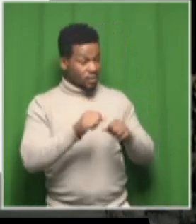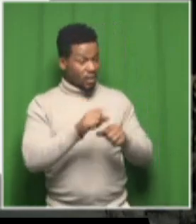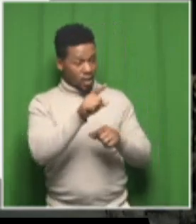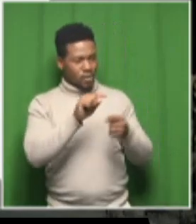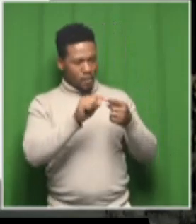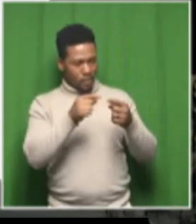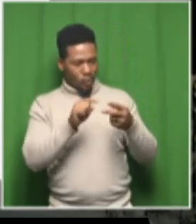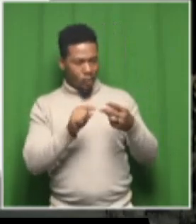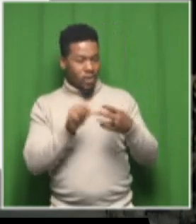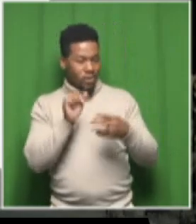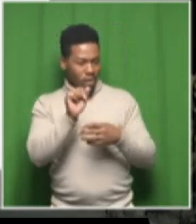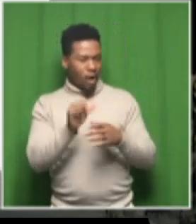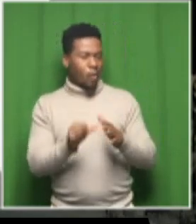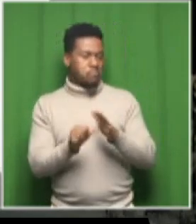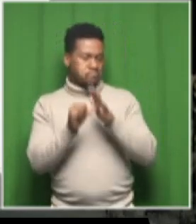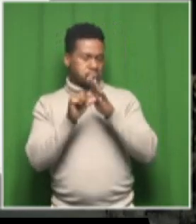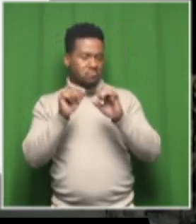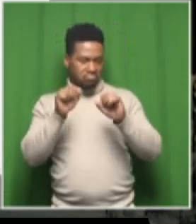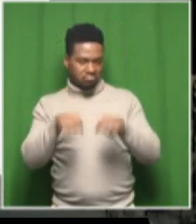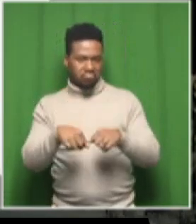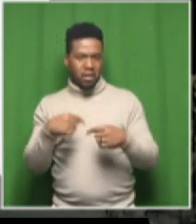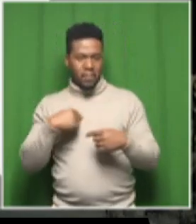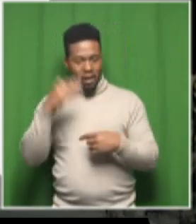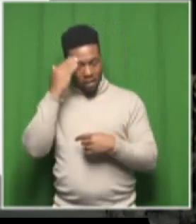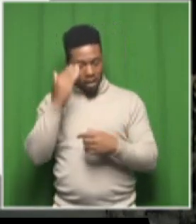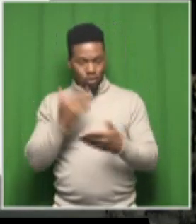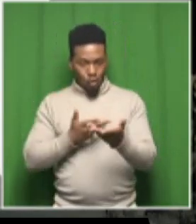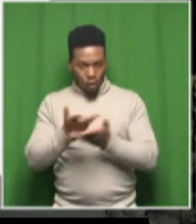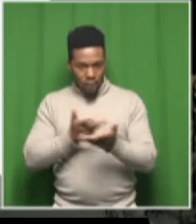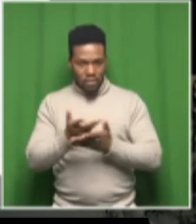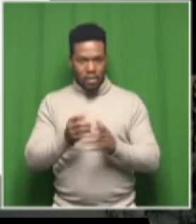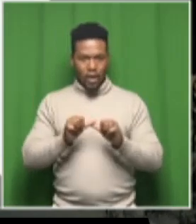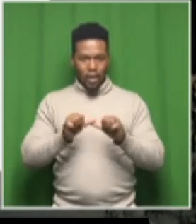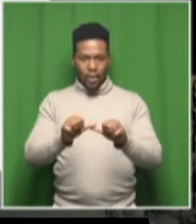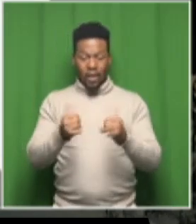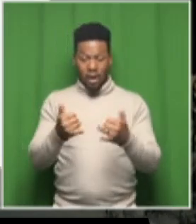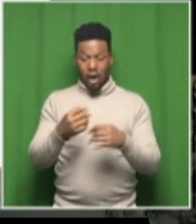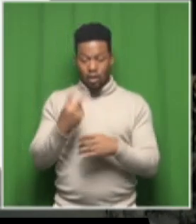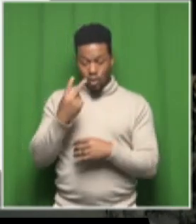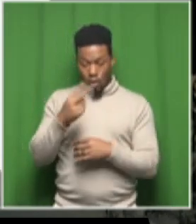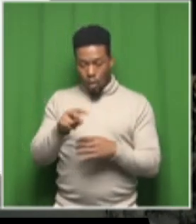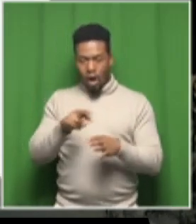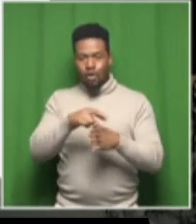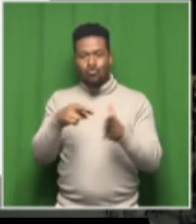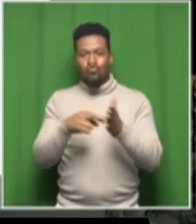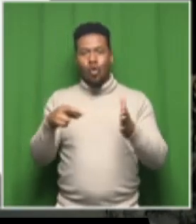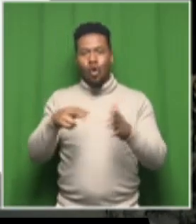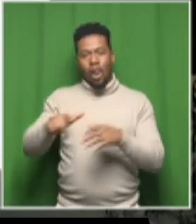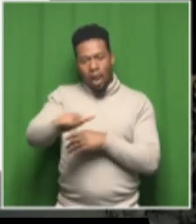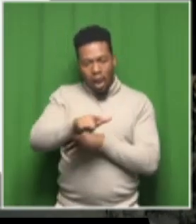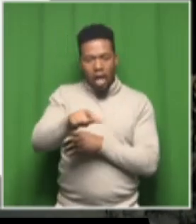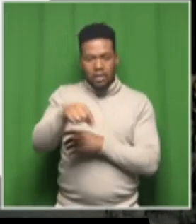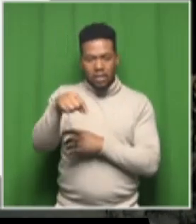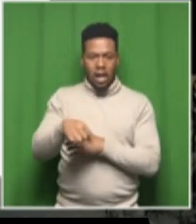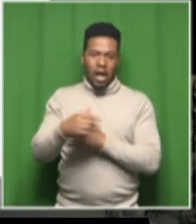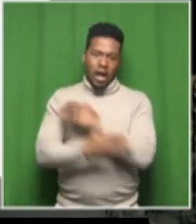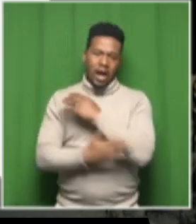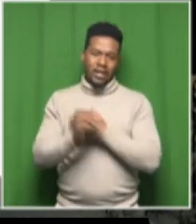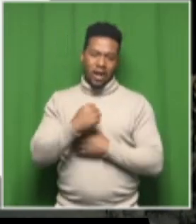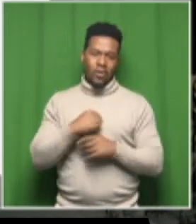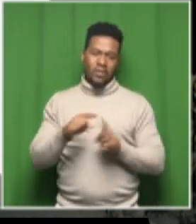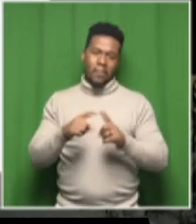conversation continues as well, obviously looking at the role of land and many conversations about that for the country at large. I'm going to leave